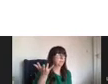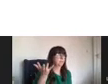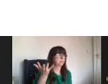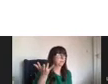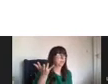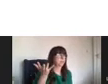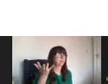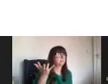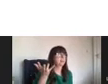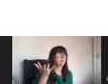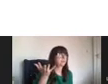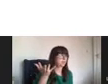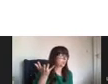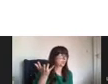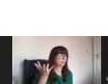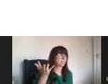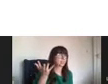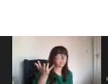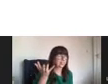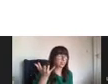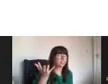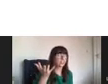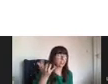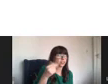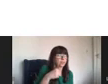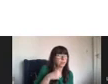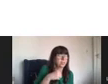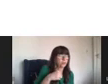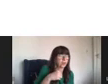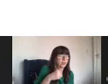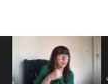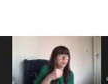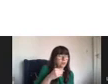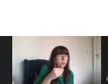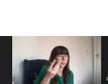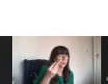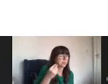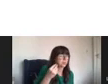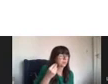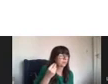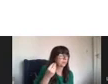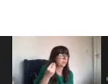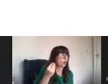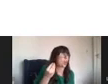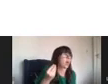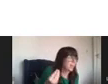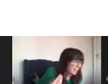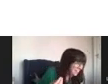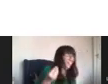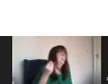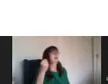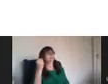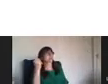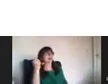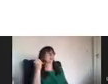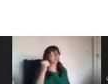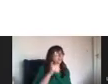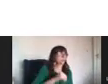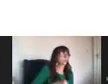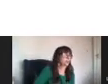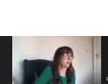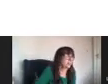lecturer, and my main function is obviously to teach, and this year has been pretty overwhelming. You know what it's like, moving everything online,